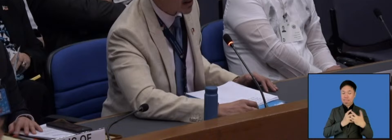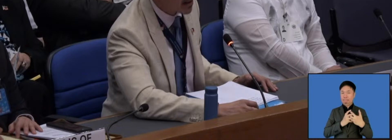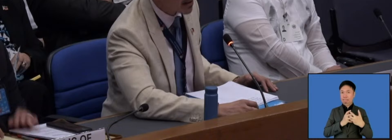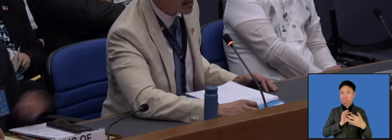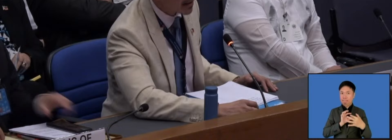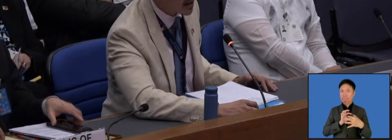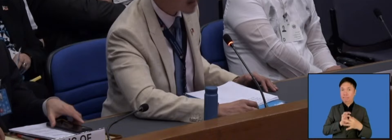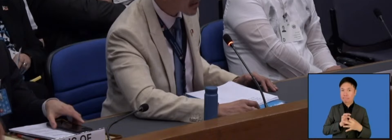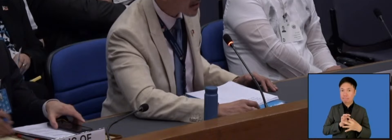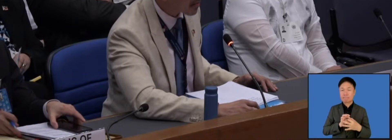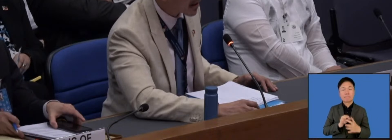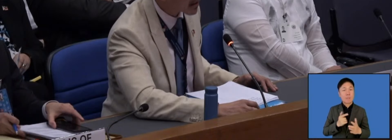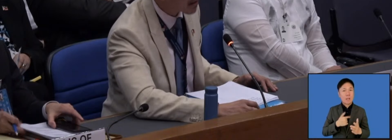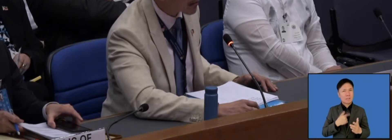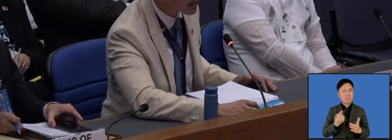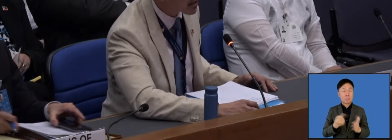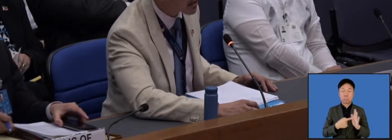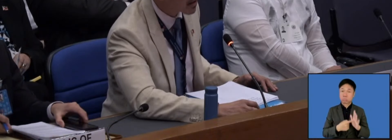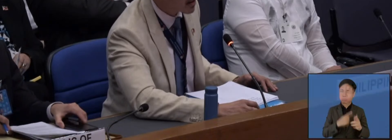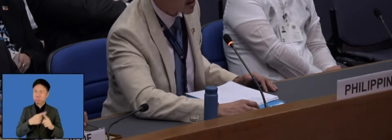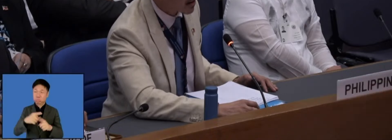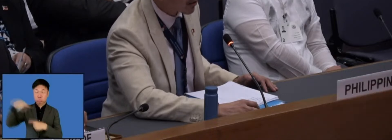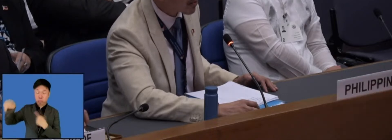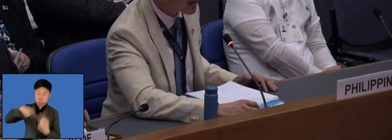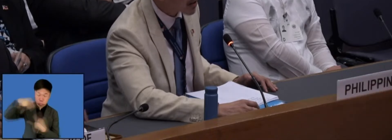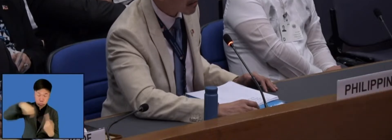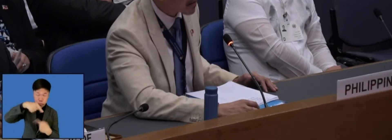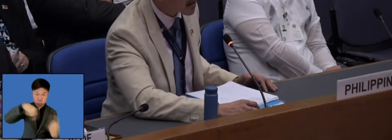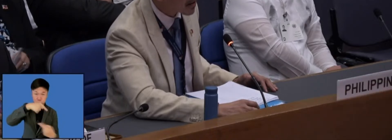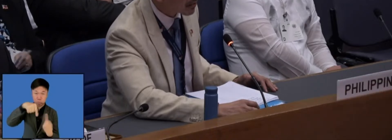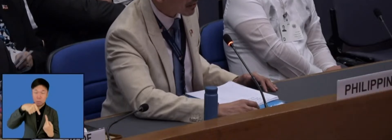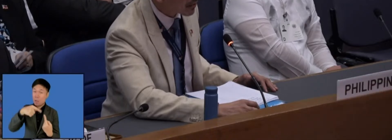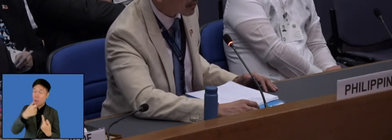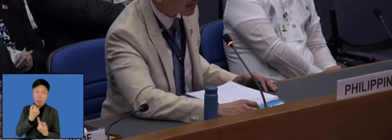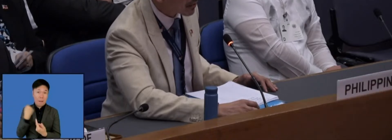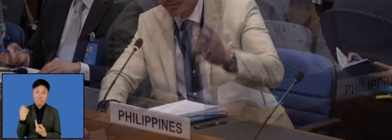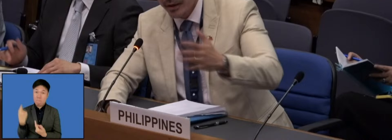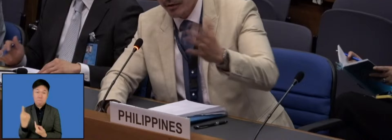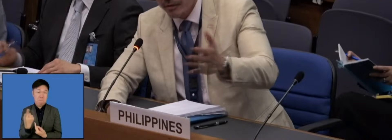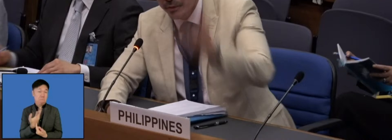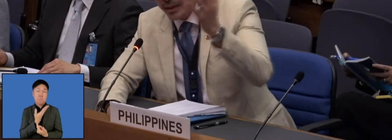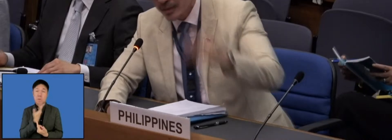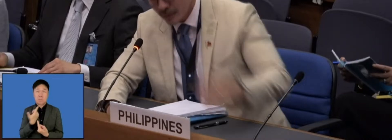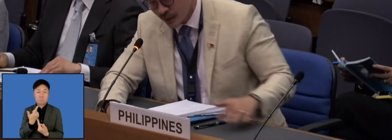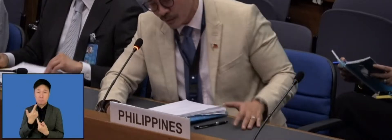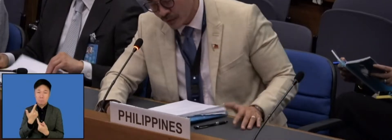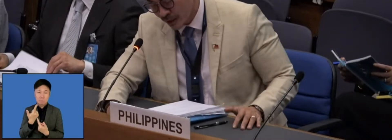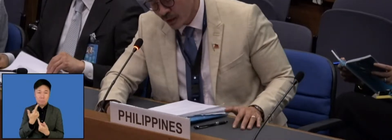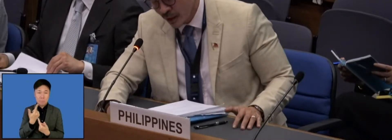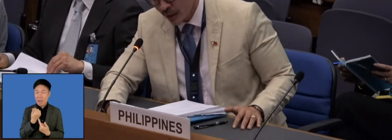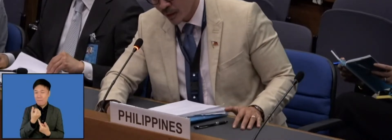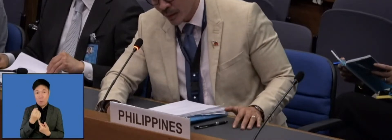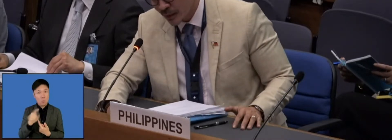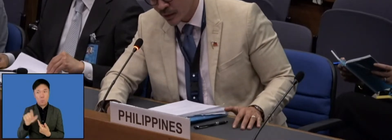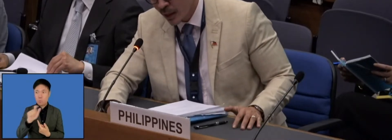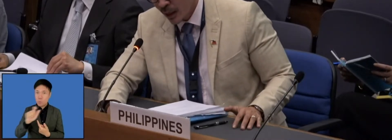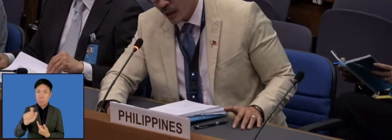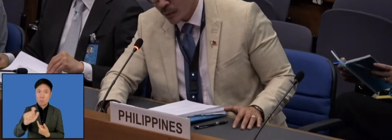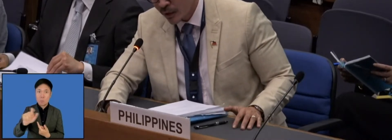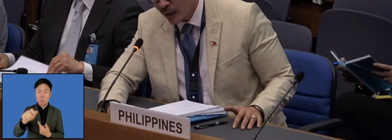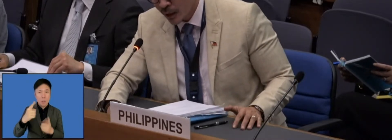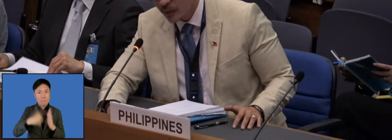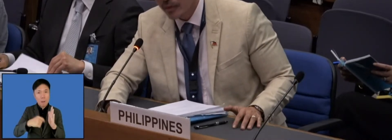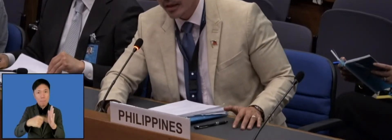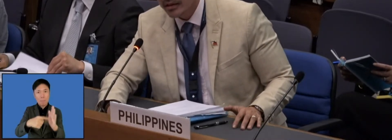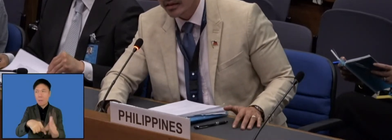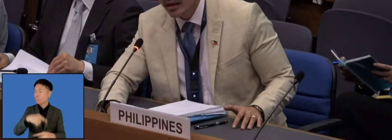hit by calamities, by typhoons, almost every other week or every week in some of the months.